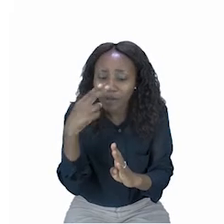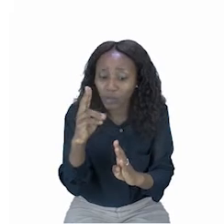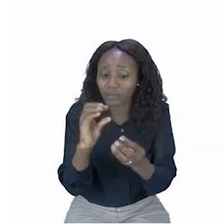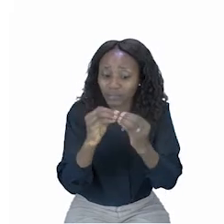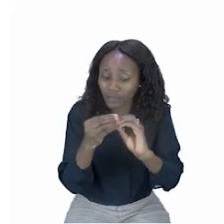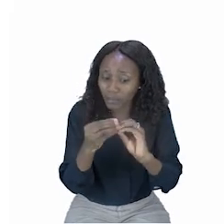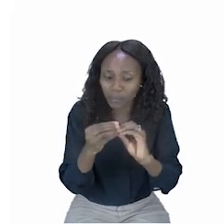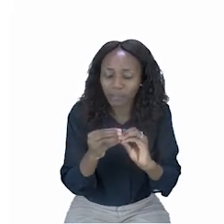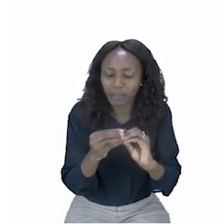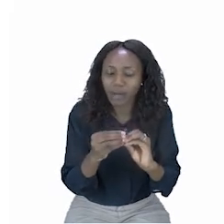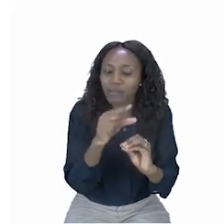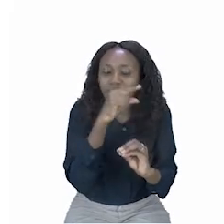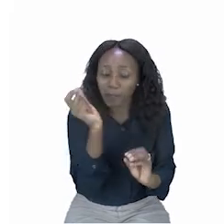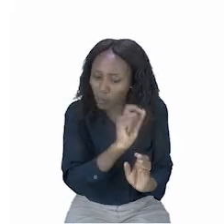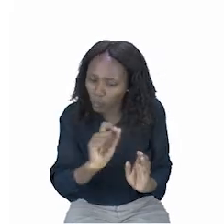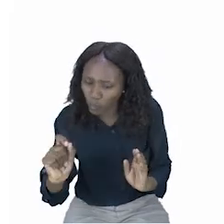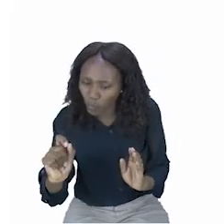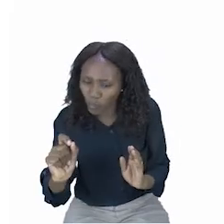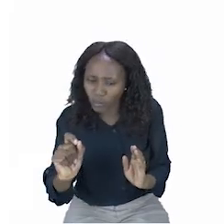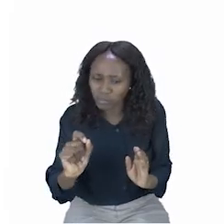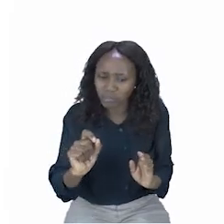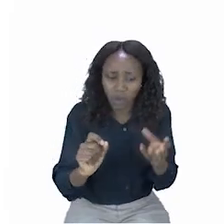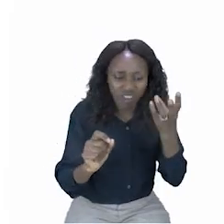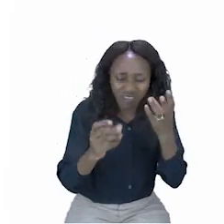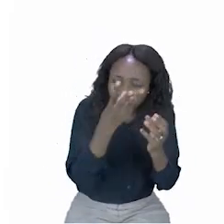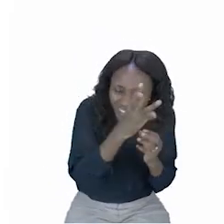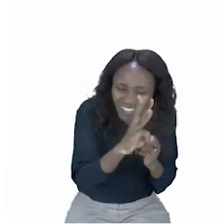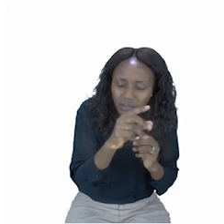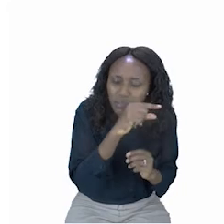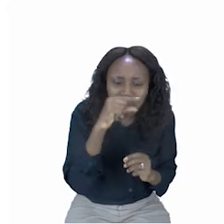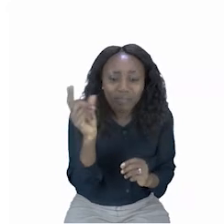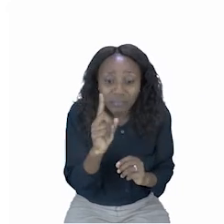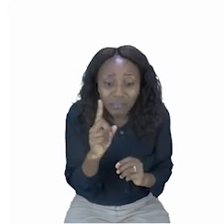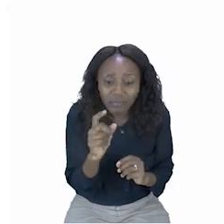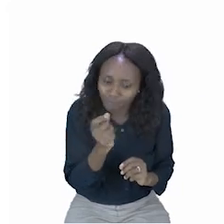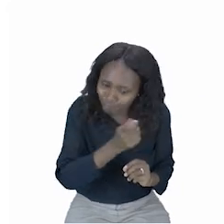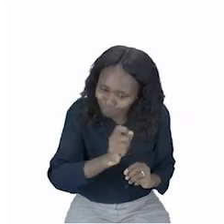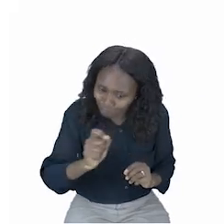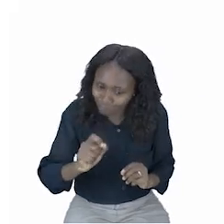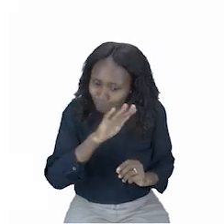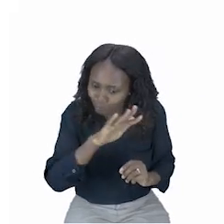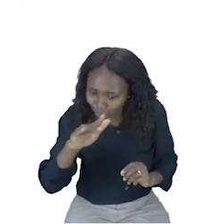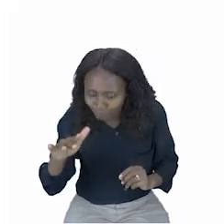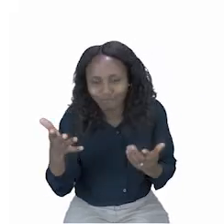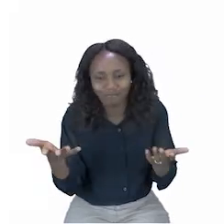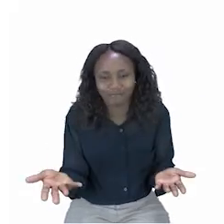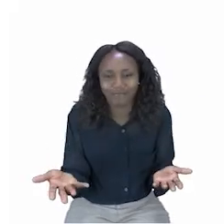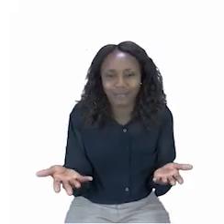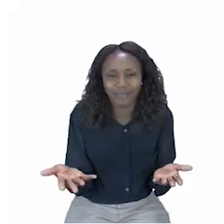are already there. We want the names of these numbers.